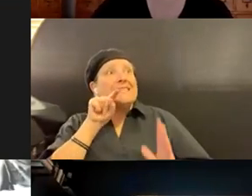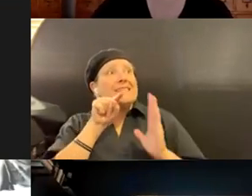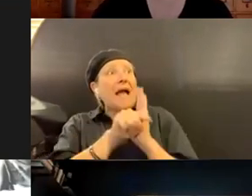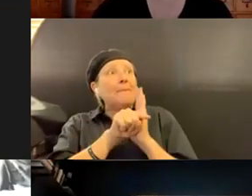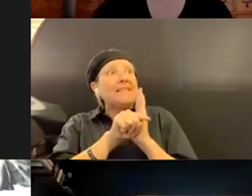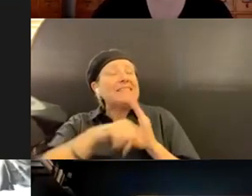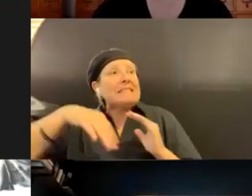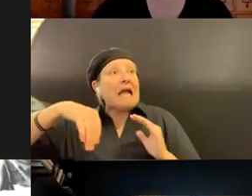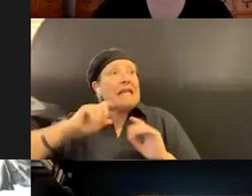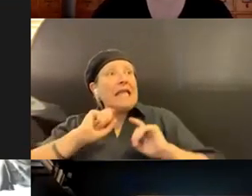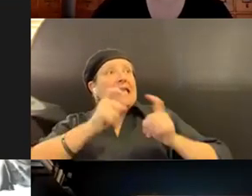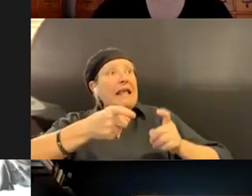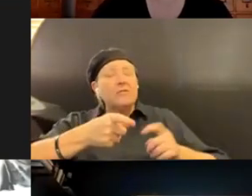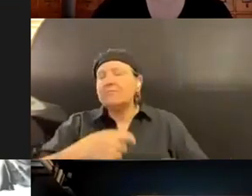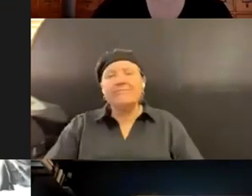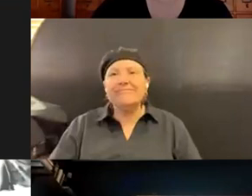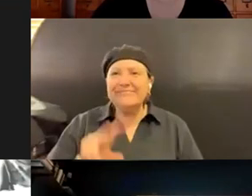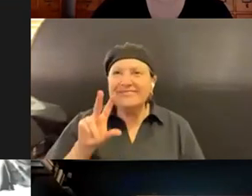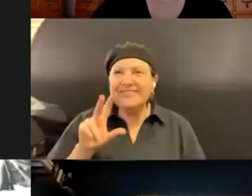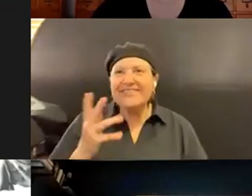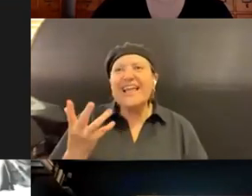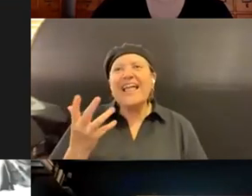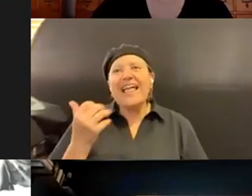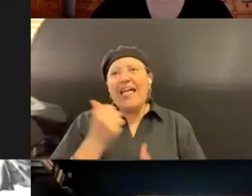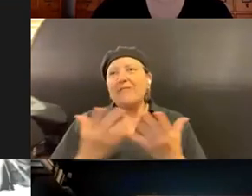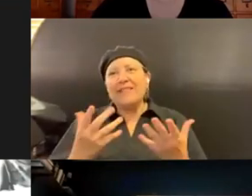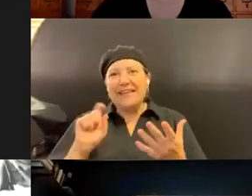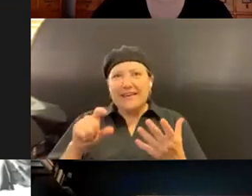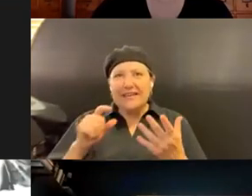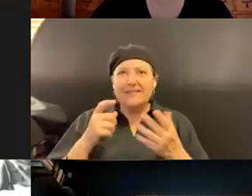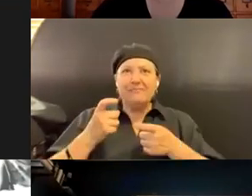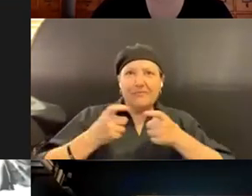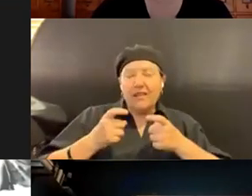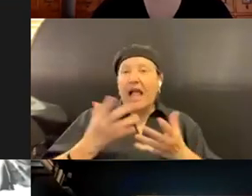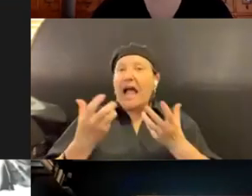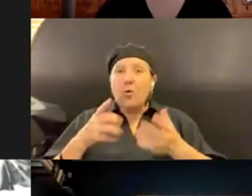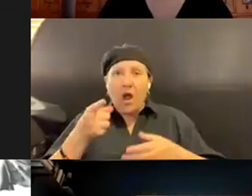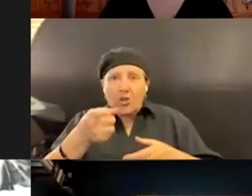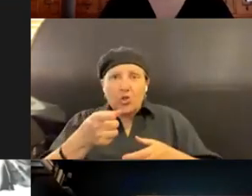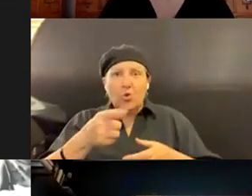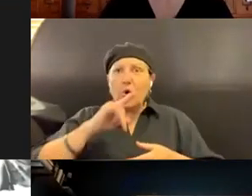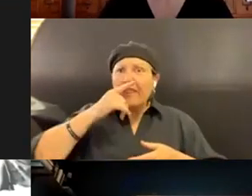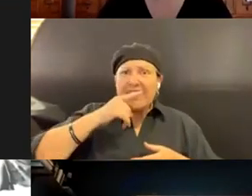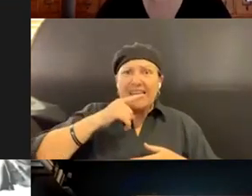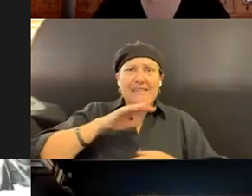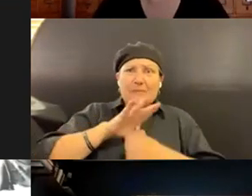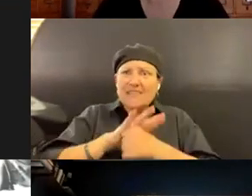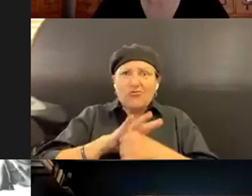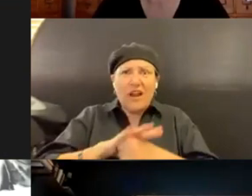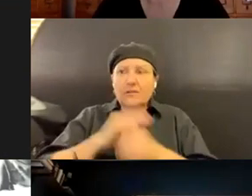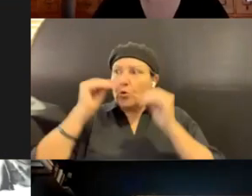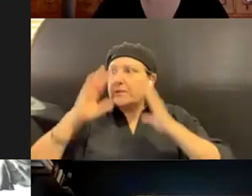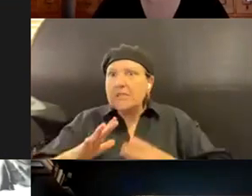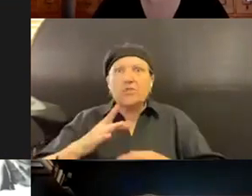within reason, and we don't want to stress anybody out, right? I don't want the parent to be stressed out or the child, but I also don't want the teacher to be stressed out because now like